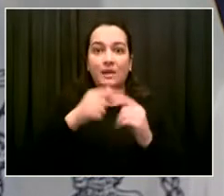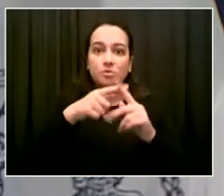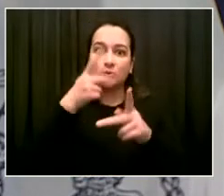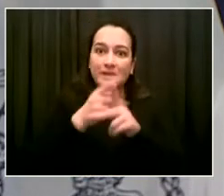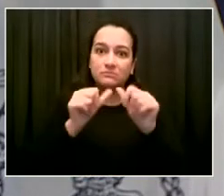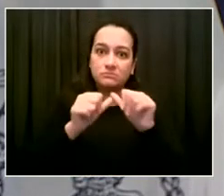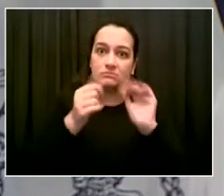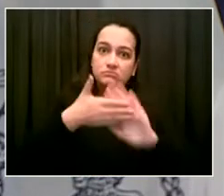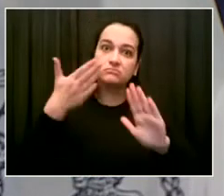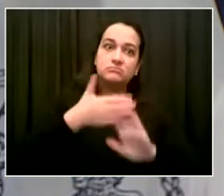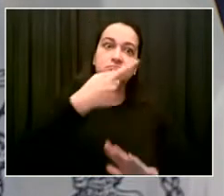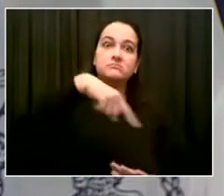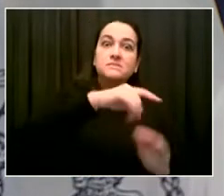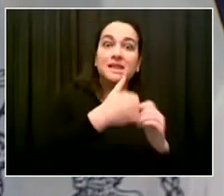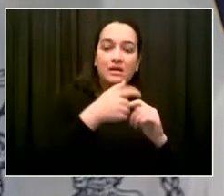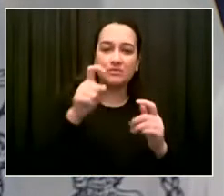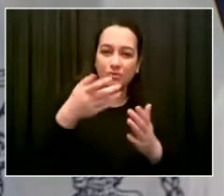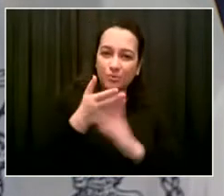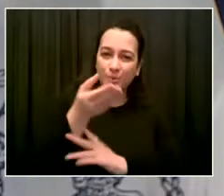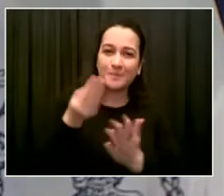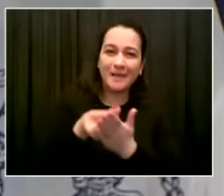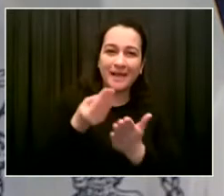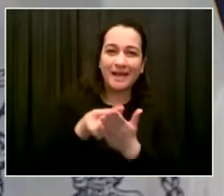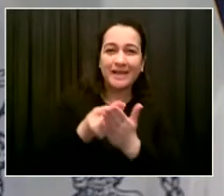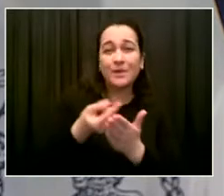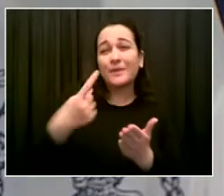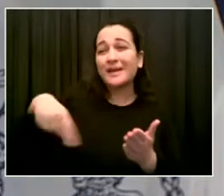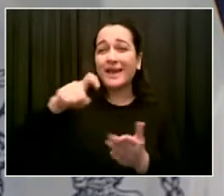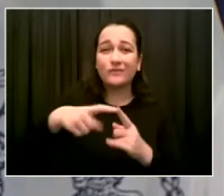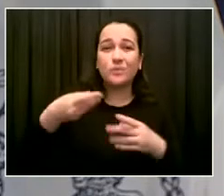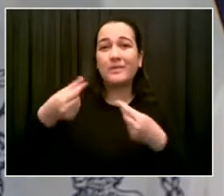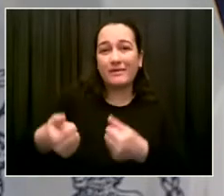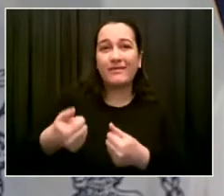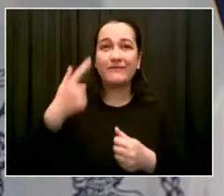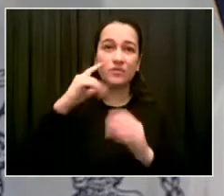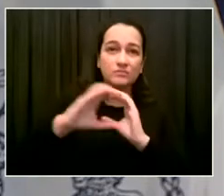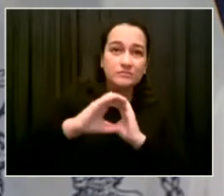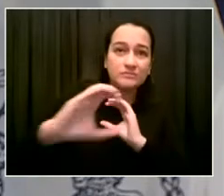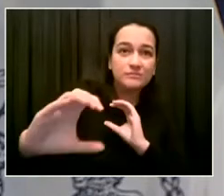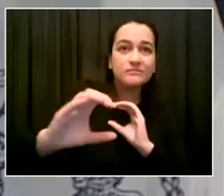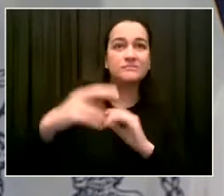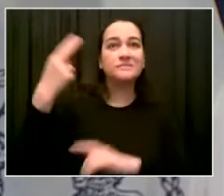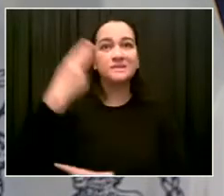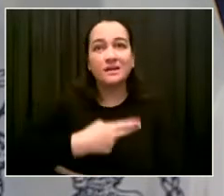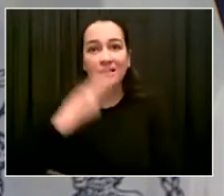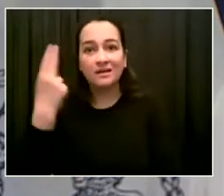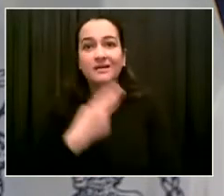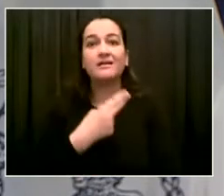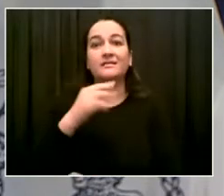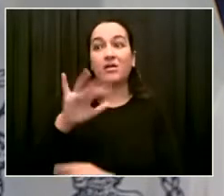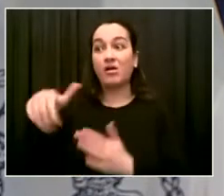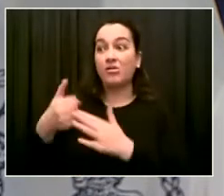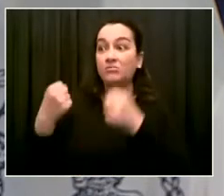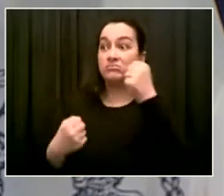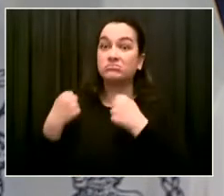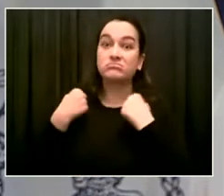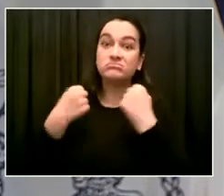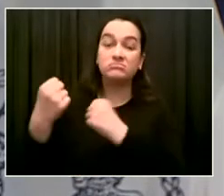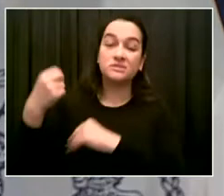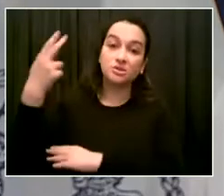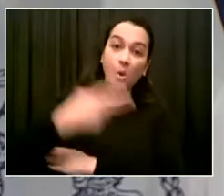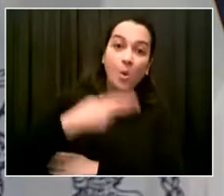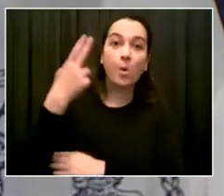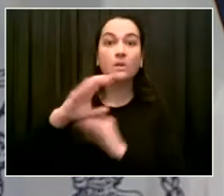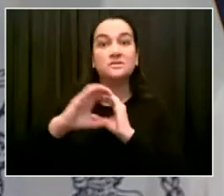works for everyone, not just in the 5 boroughs, but in the entire metropolitan area. And congestion pricing, we've seen it work in other places in the